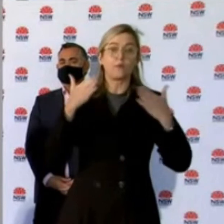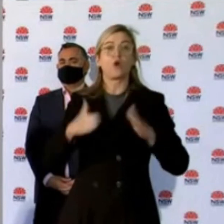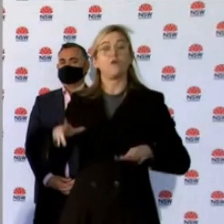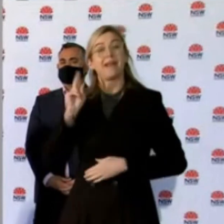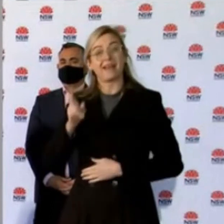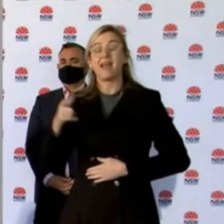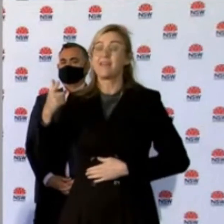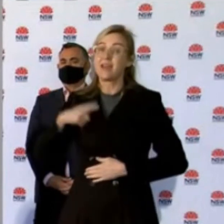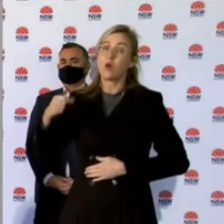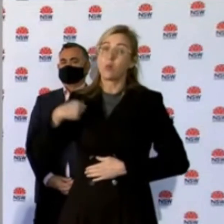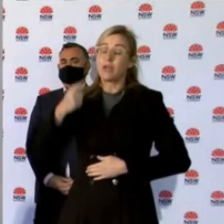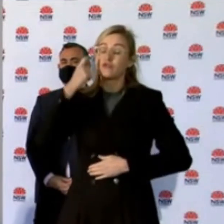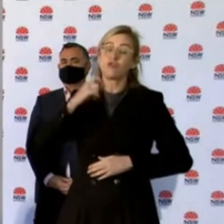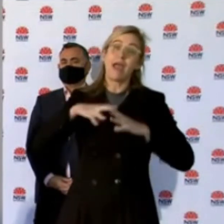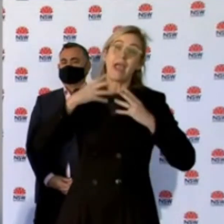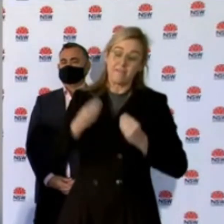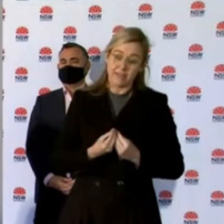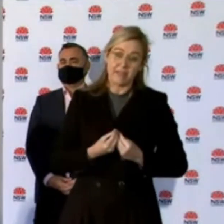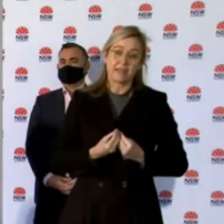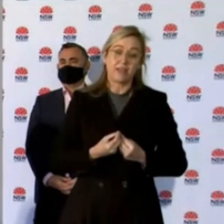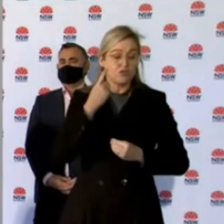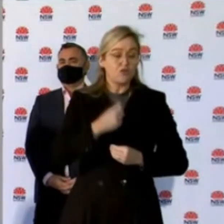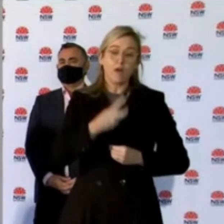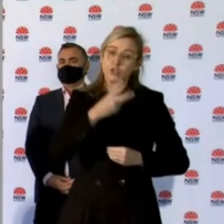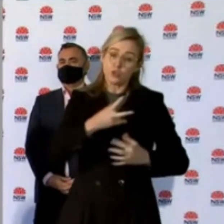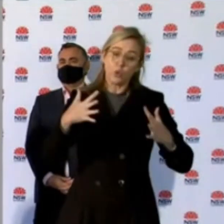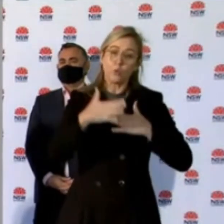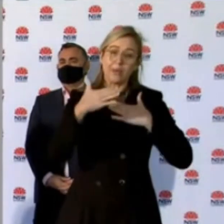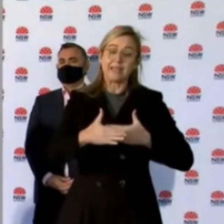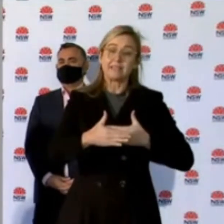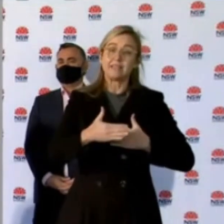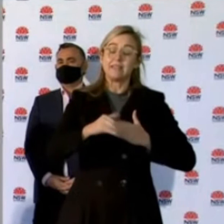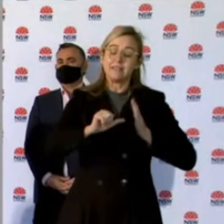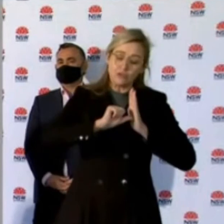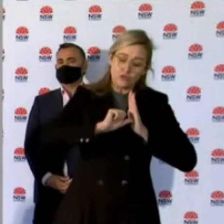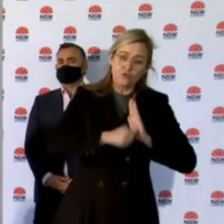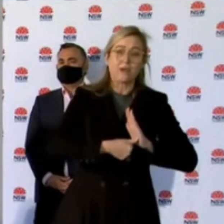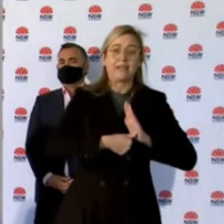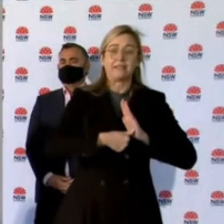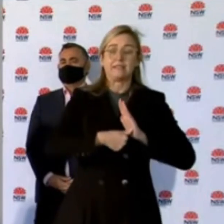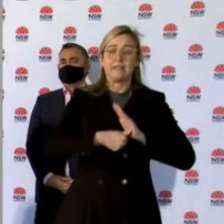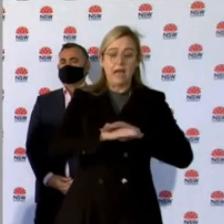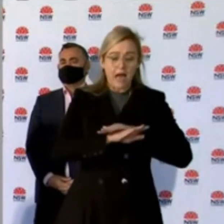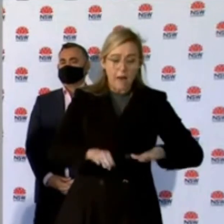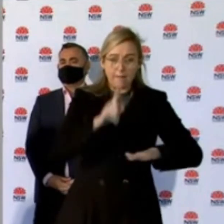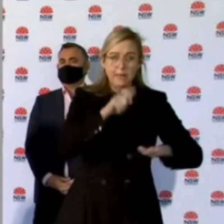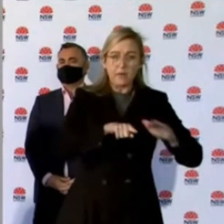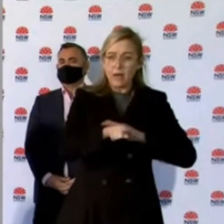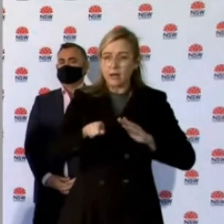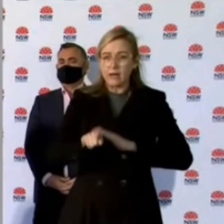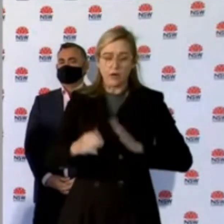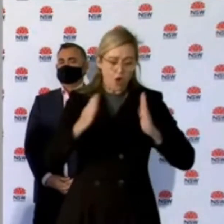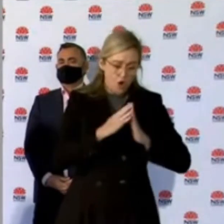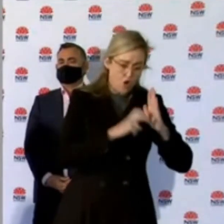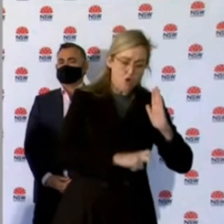throwing everything at it, because we've got a 2-week window when we're in a hard lockdown to be able to crush this thing. And again, I ask for